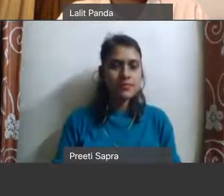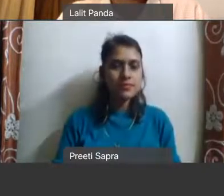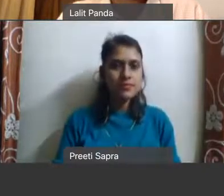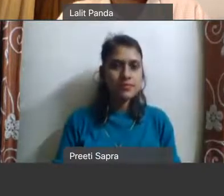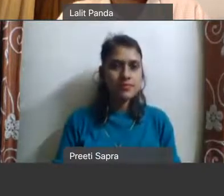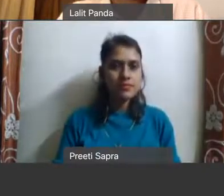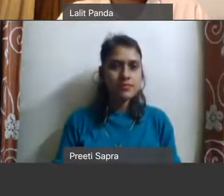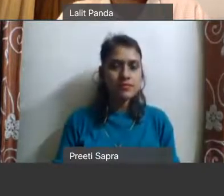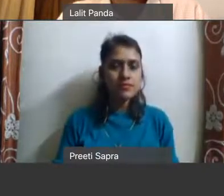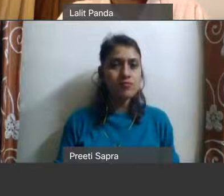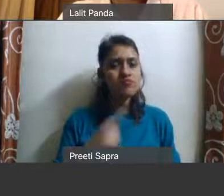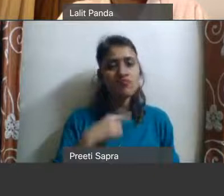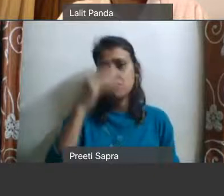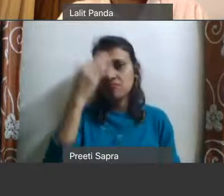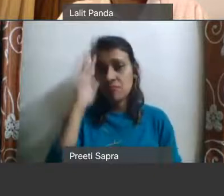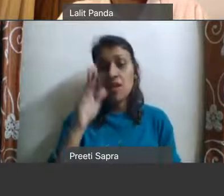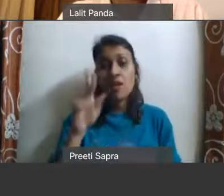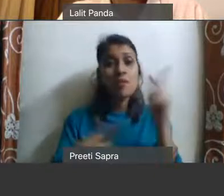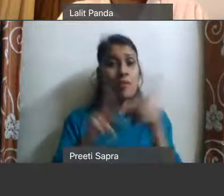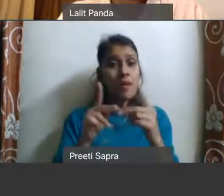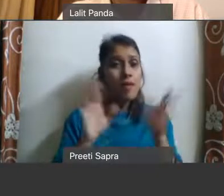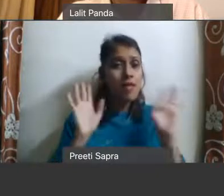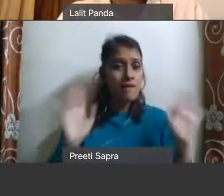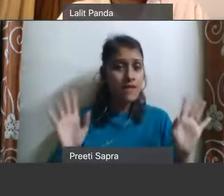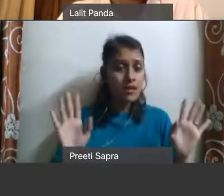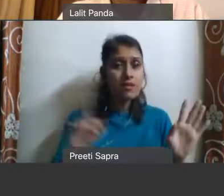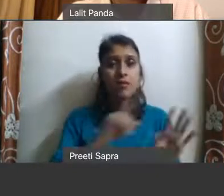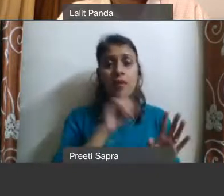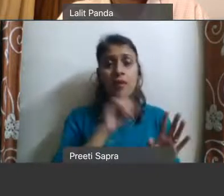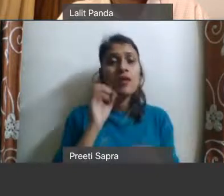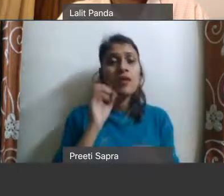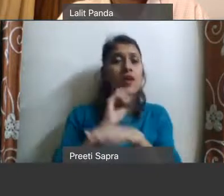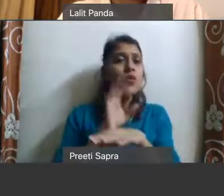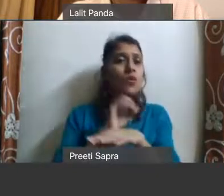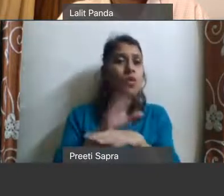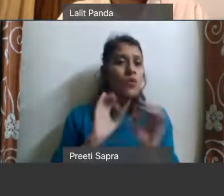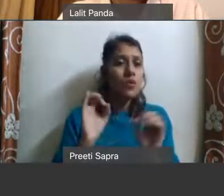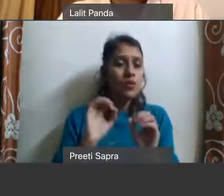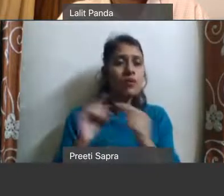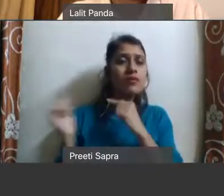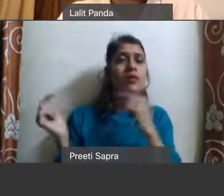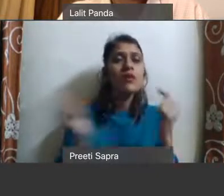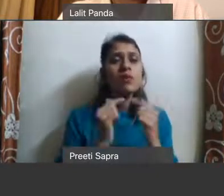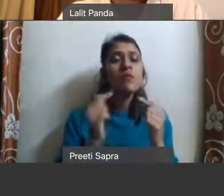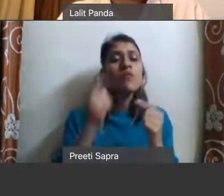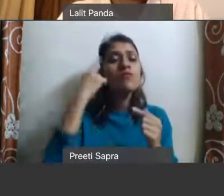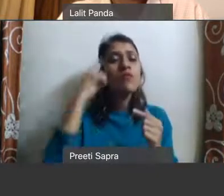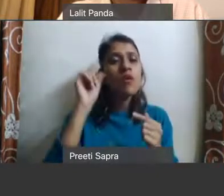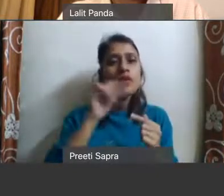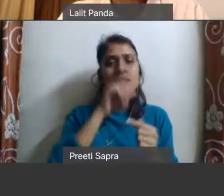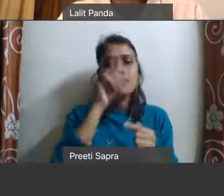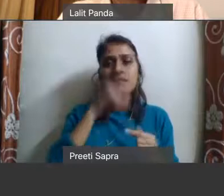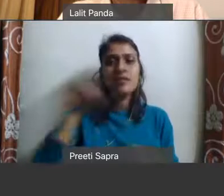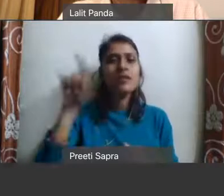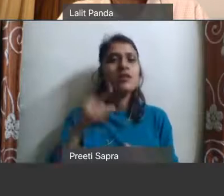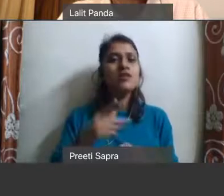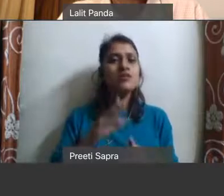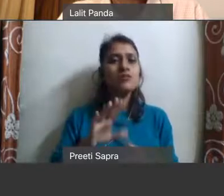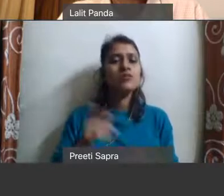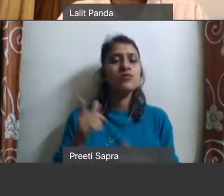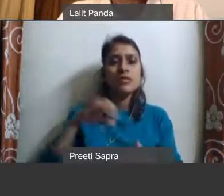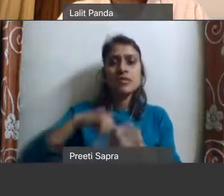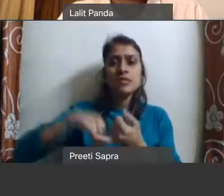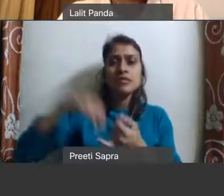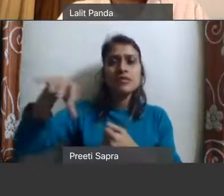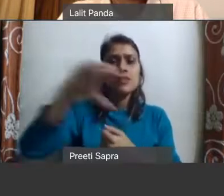think anybody, or maybe there are people, but I definitely will not advocate an argument that the Indian state should never make any